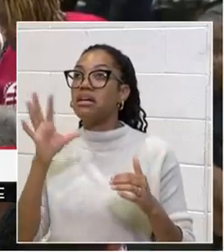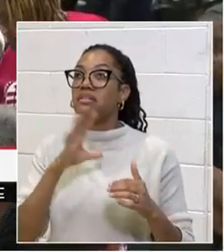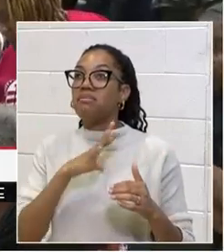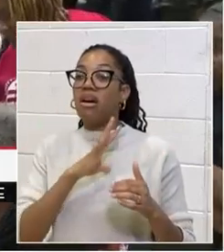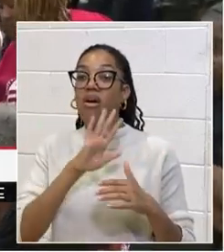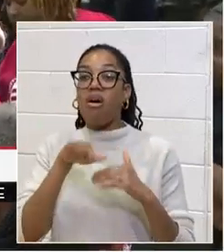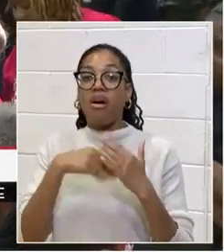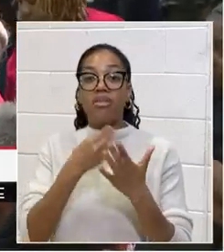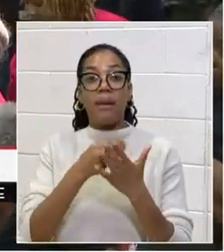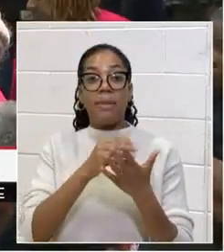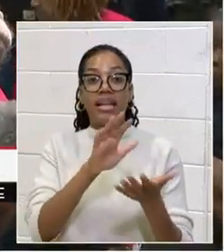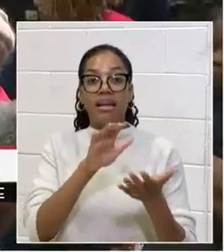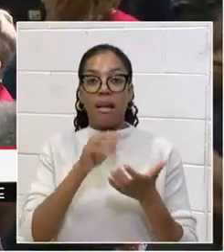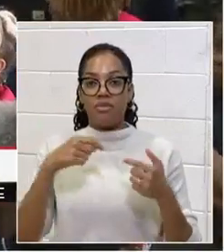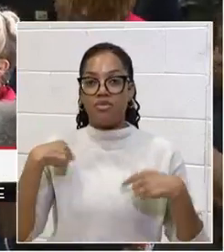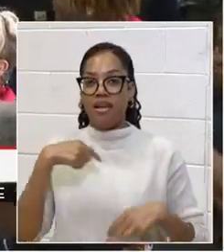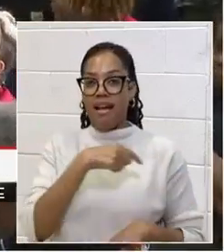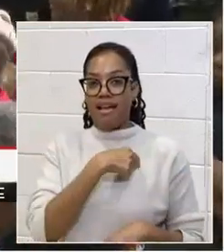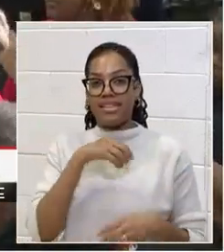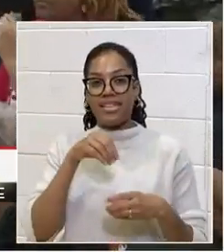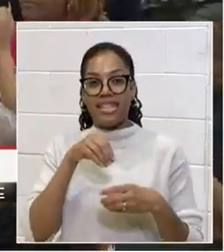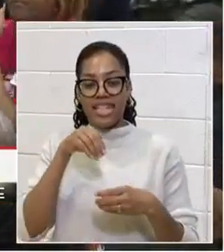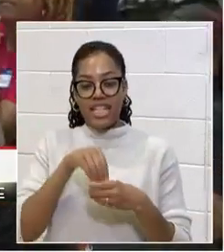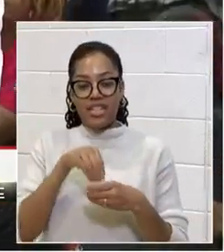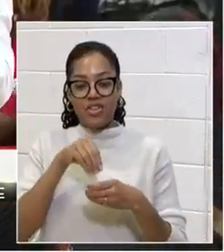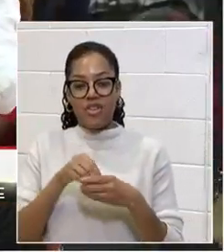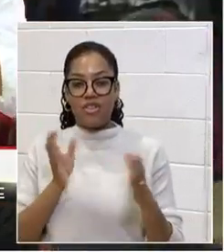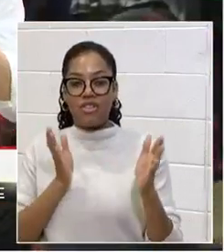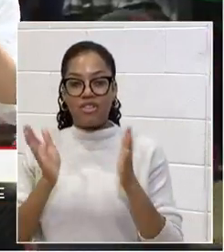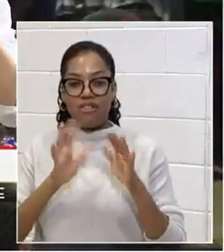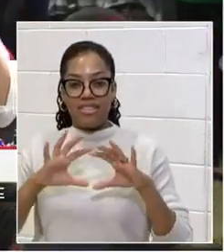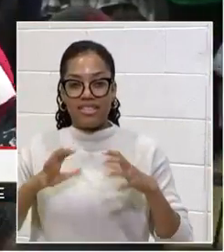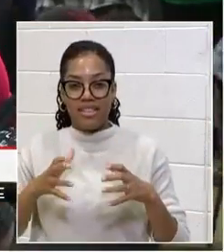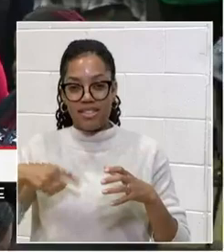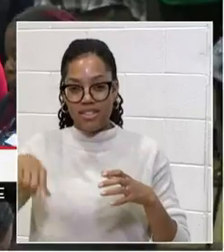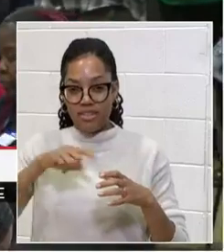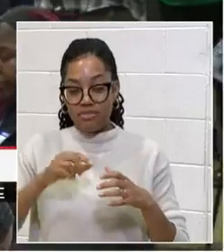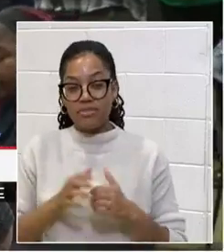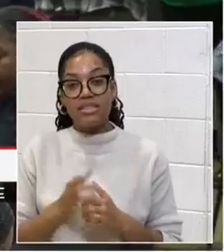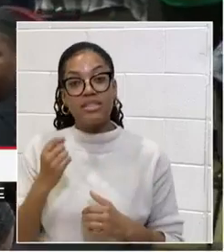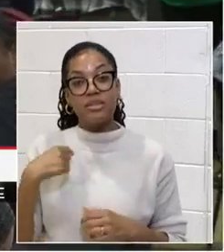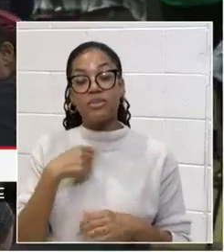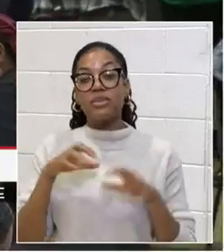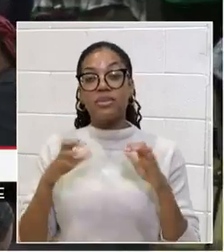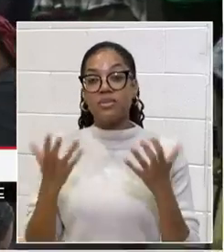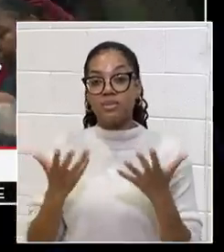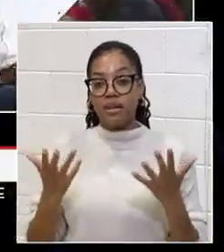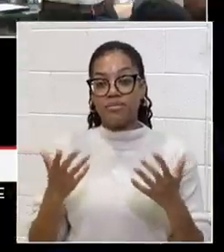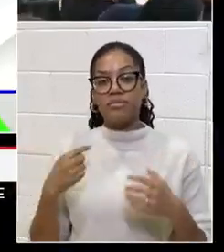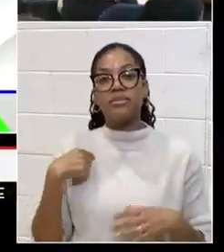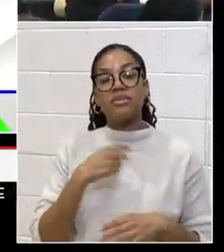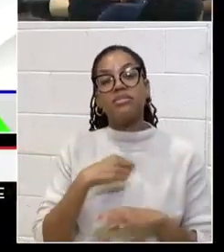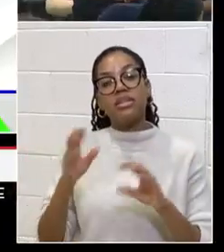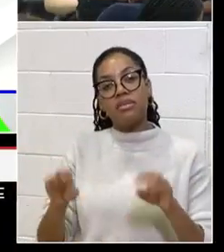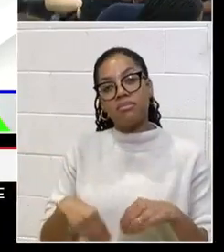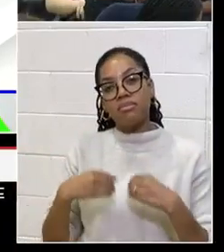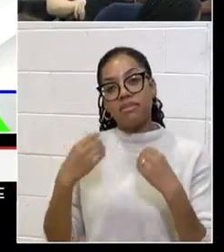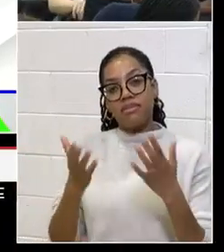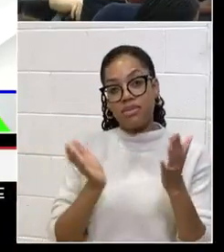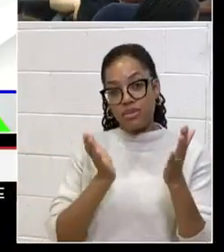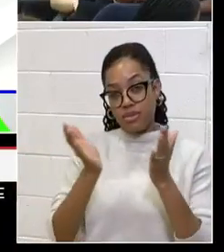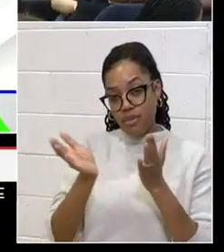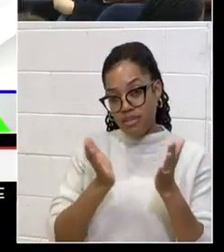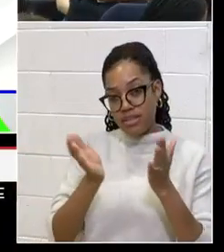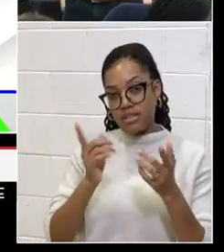send all that money our way in the Internal Services Cluster. What we do in our cluster is that we provide